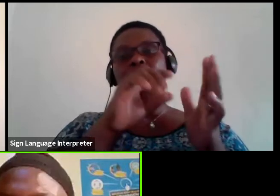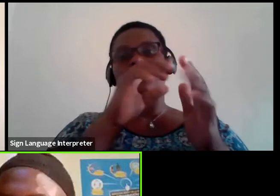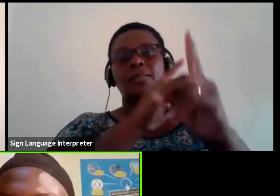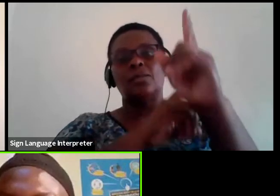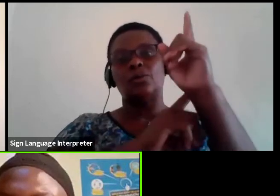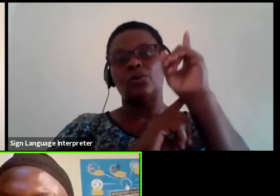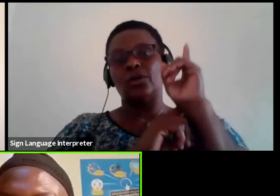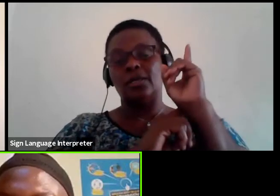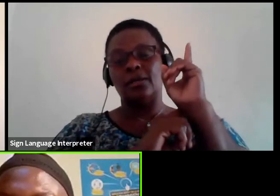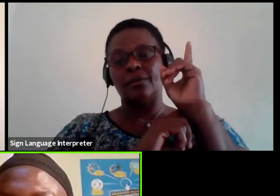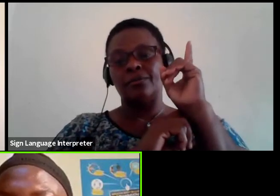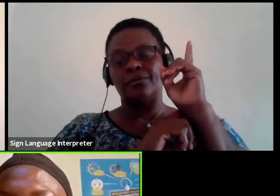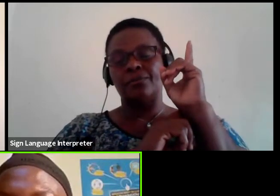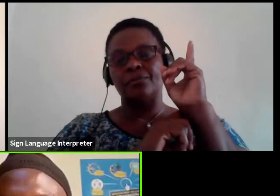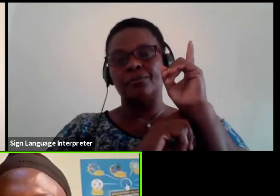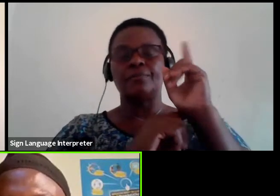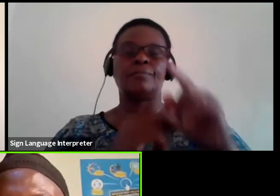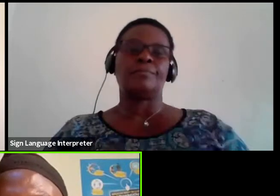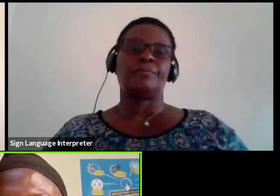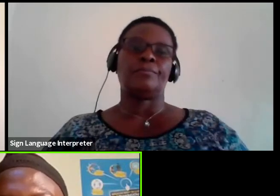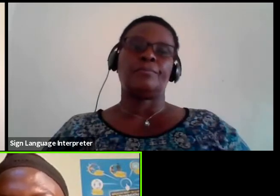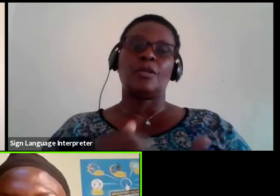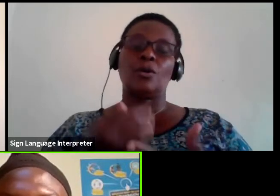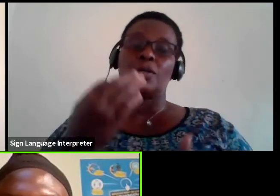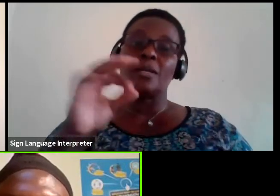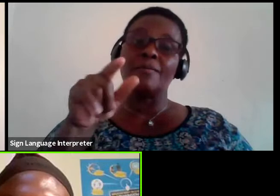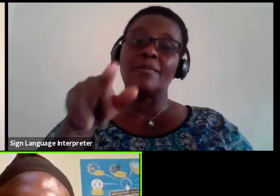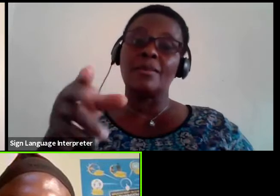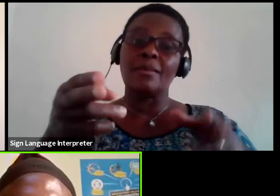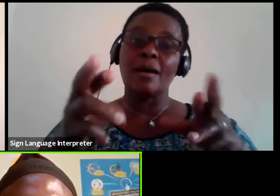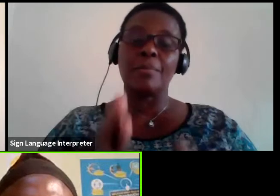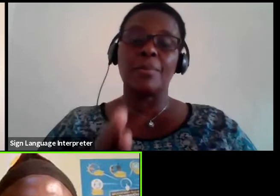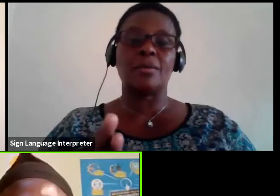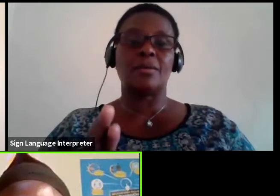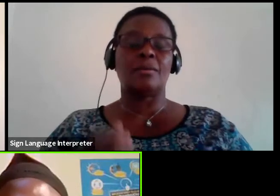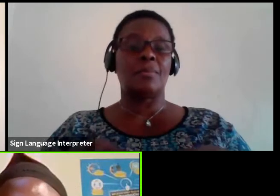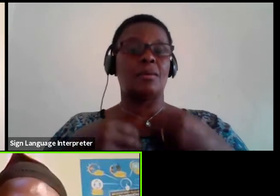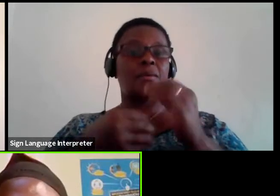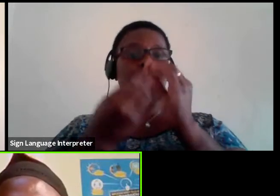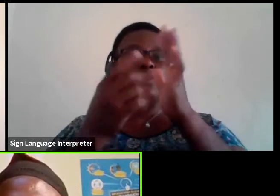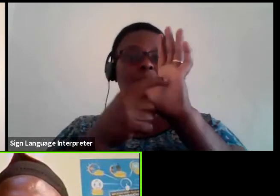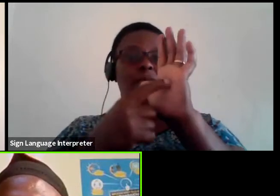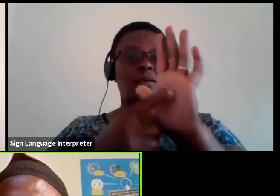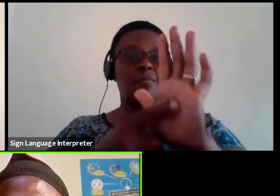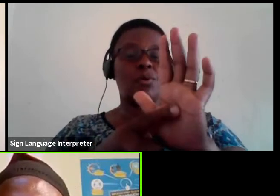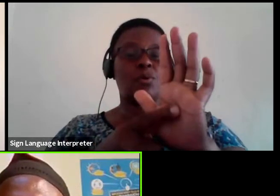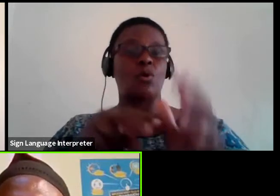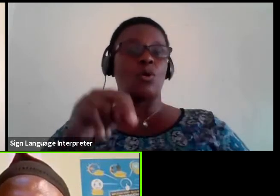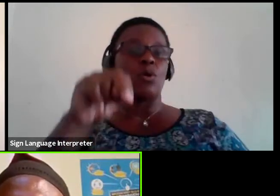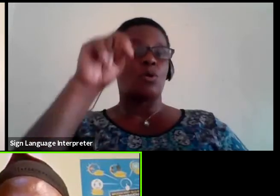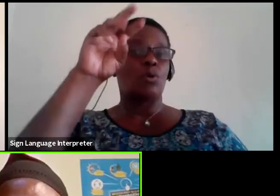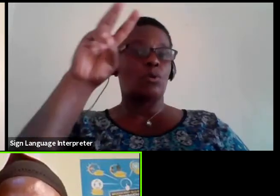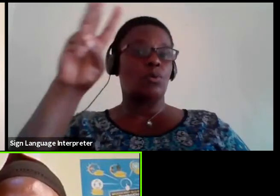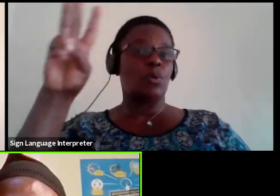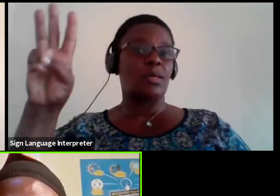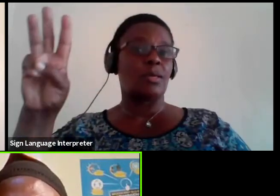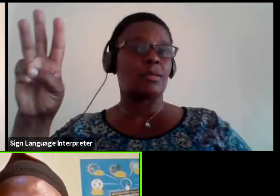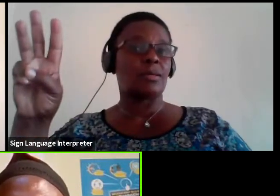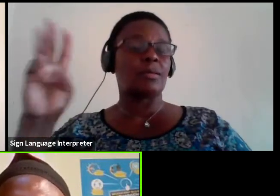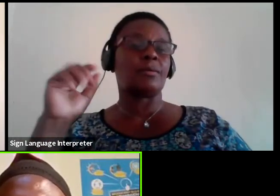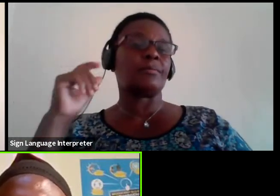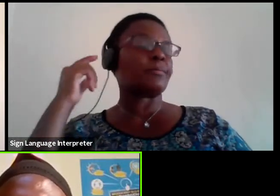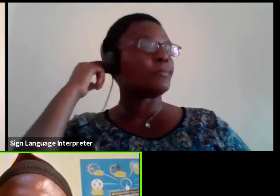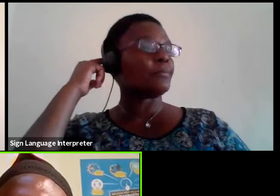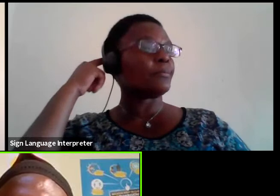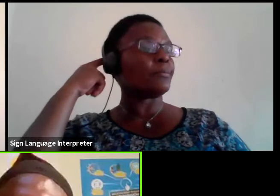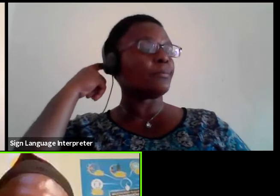happens, they're taken from you. I'll give you an example in the Northwest and Southwest, and I'm happy I'm seeing people joining from those two English regions,